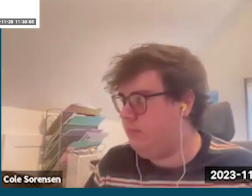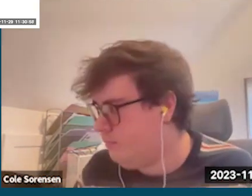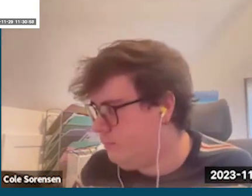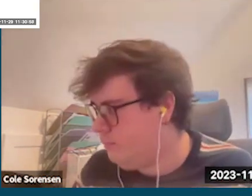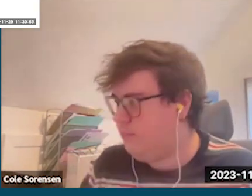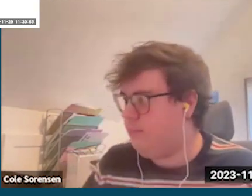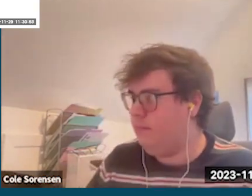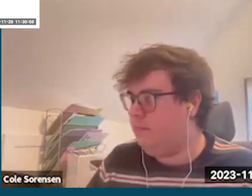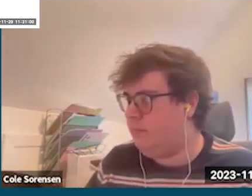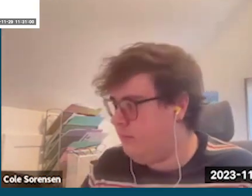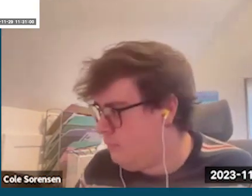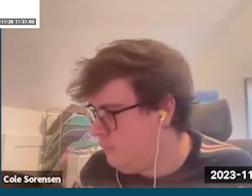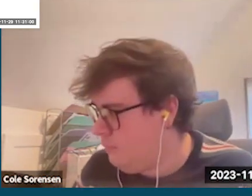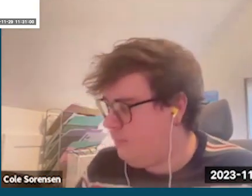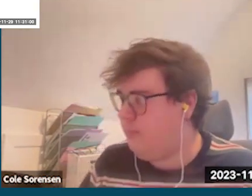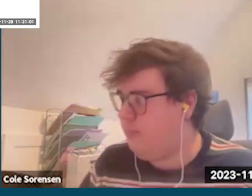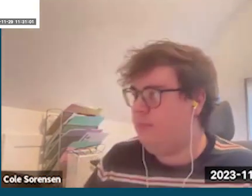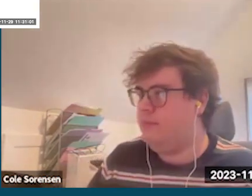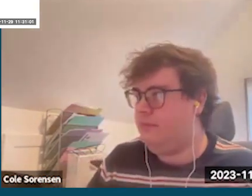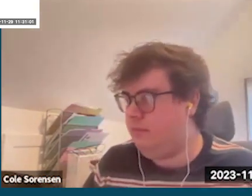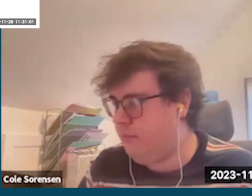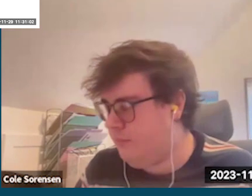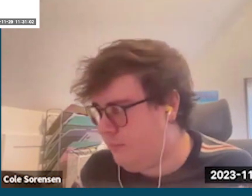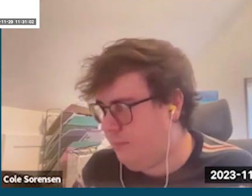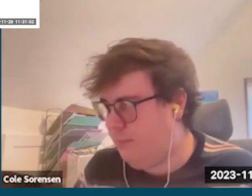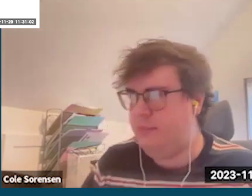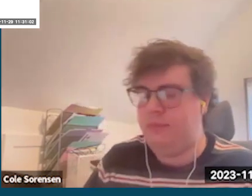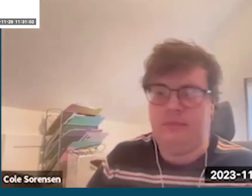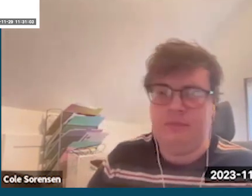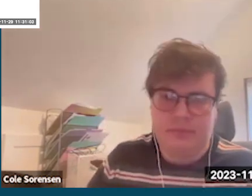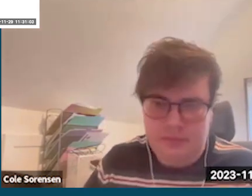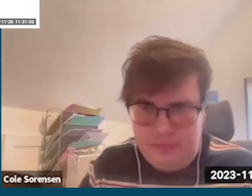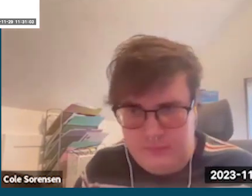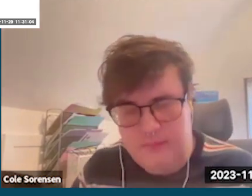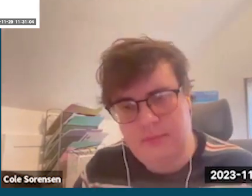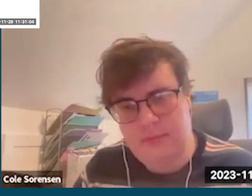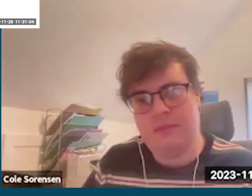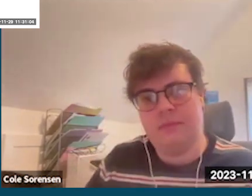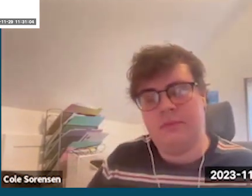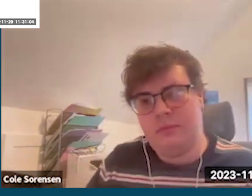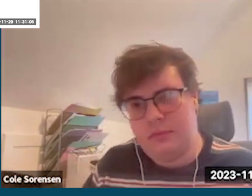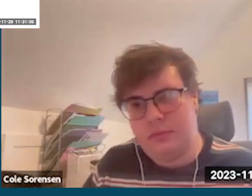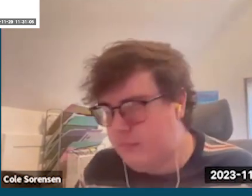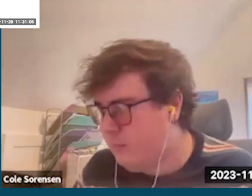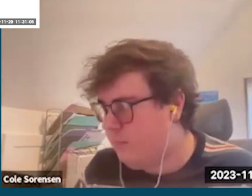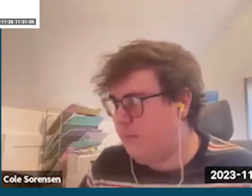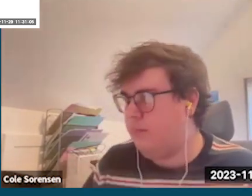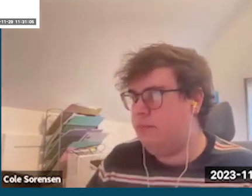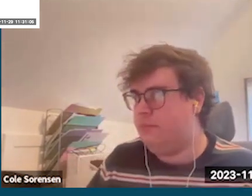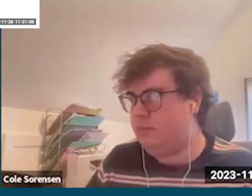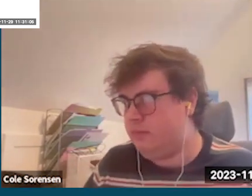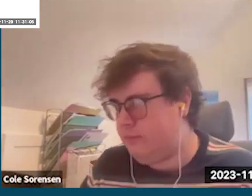otherwise. Depending on how I'm doing, I may not be able to communicate with language at all and may need help staying calm